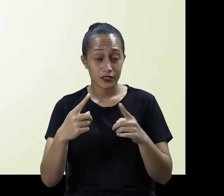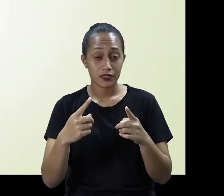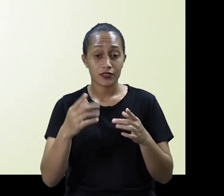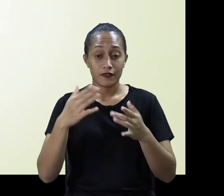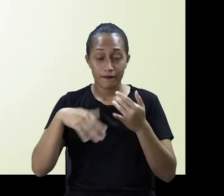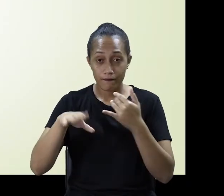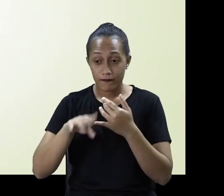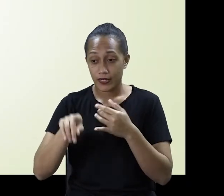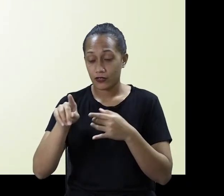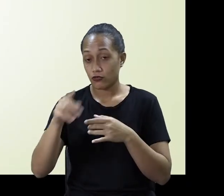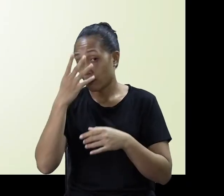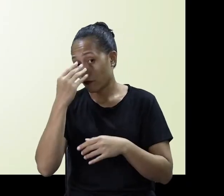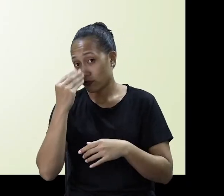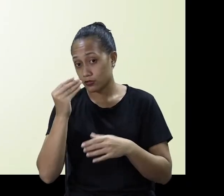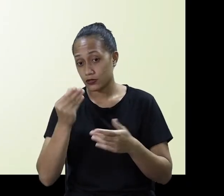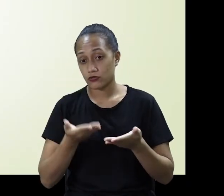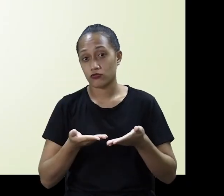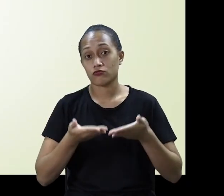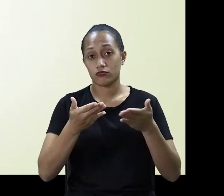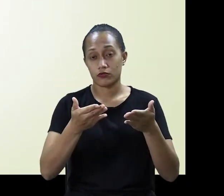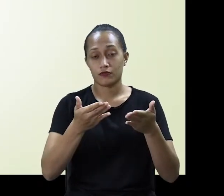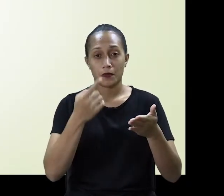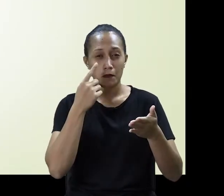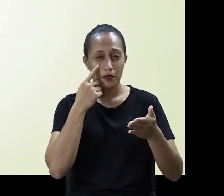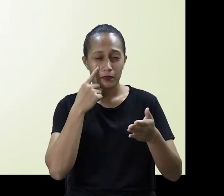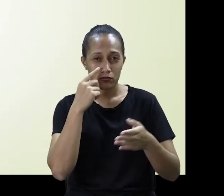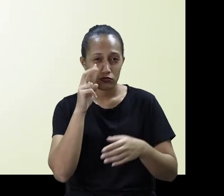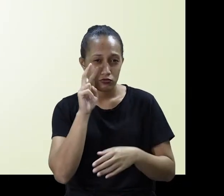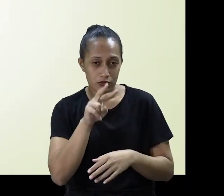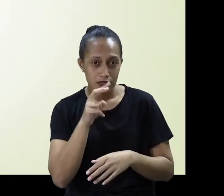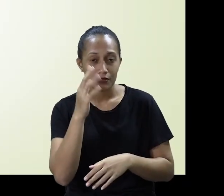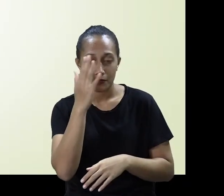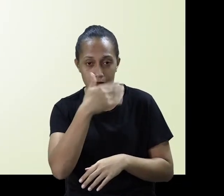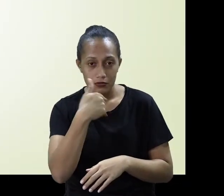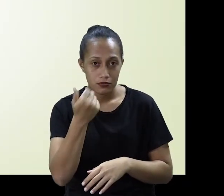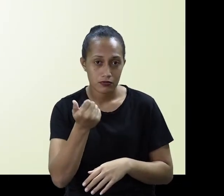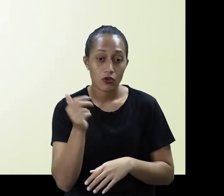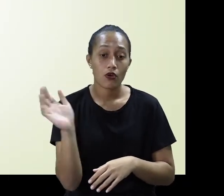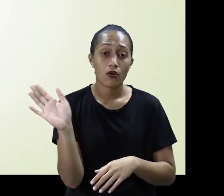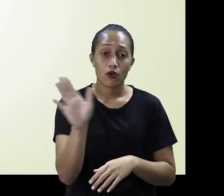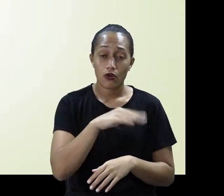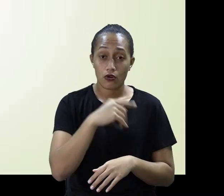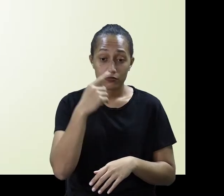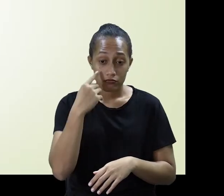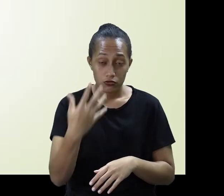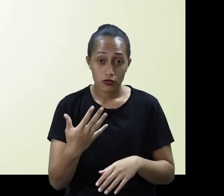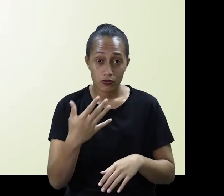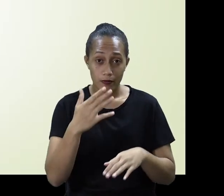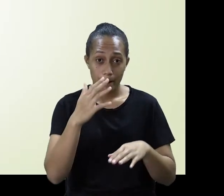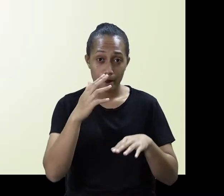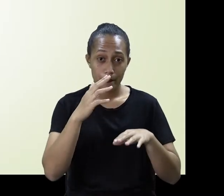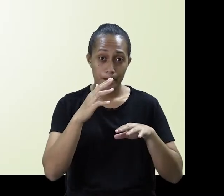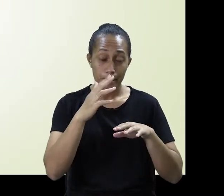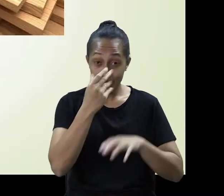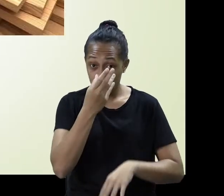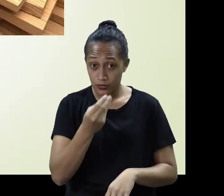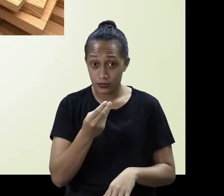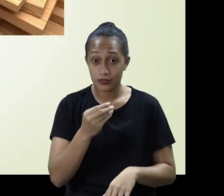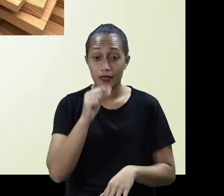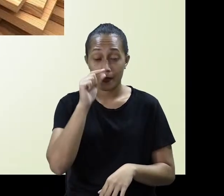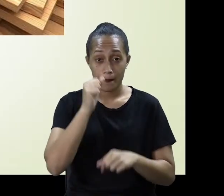production is a process in which some materials are transformed from one form to another. For